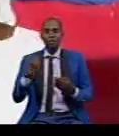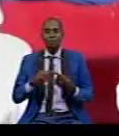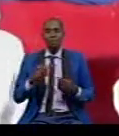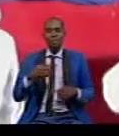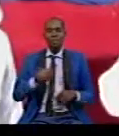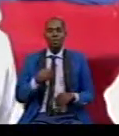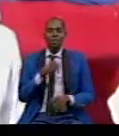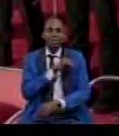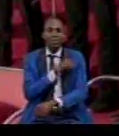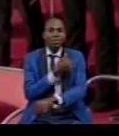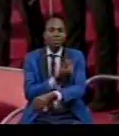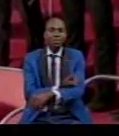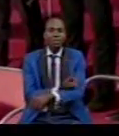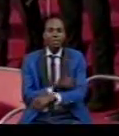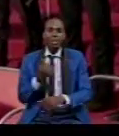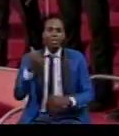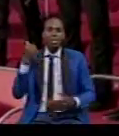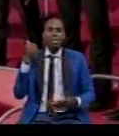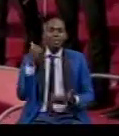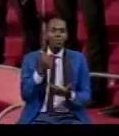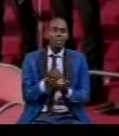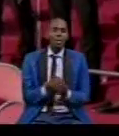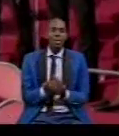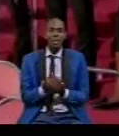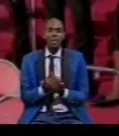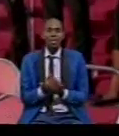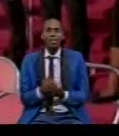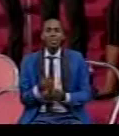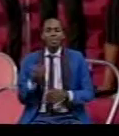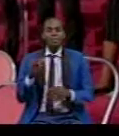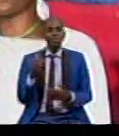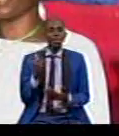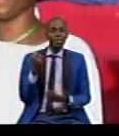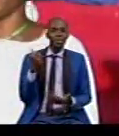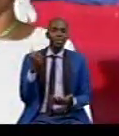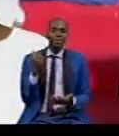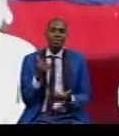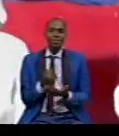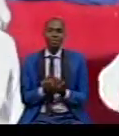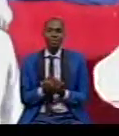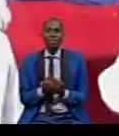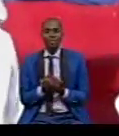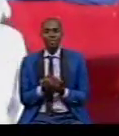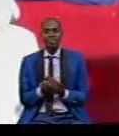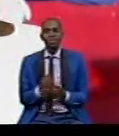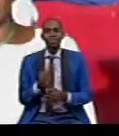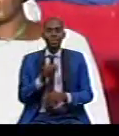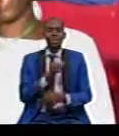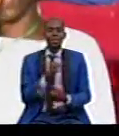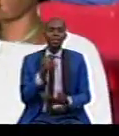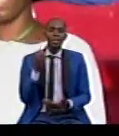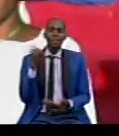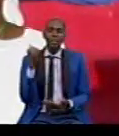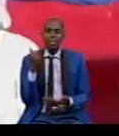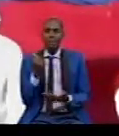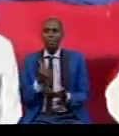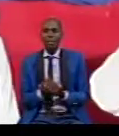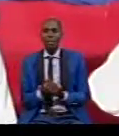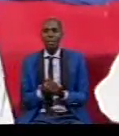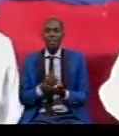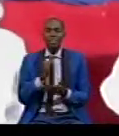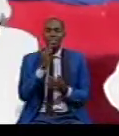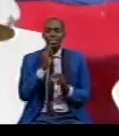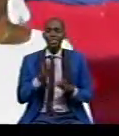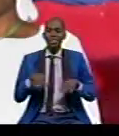authority and ability, he comes into our lives and he does the incredible.